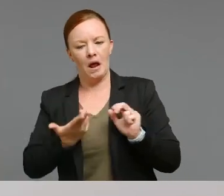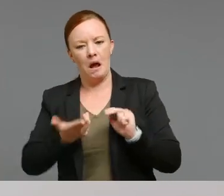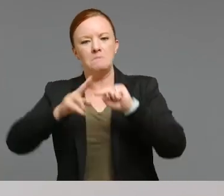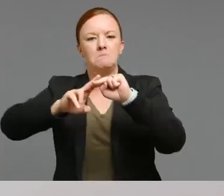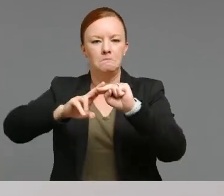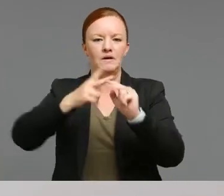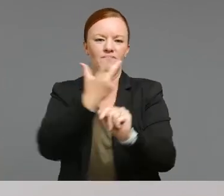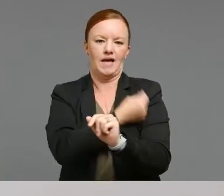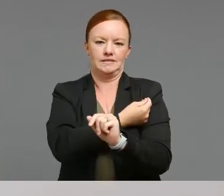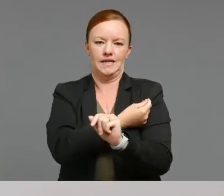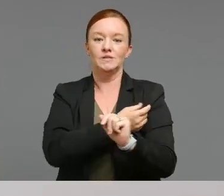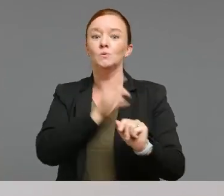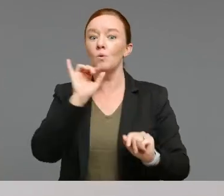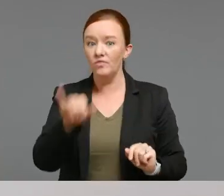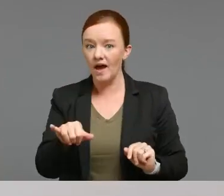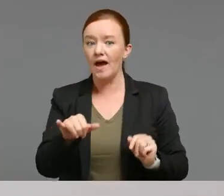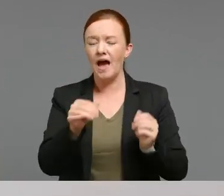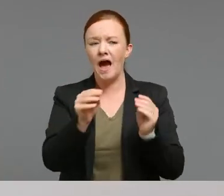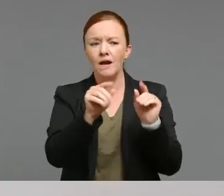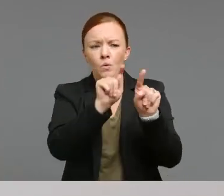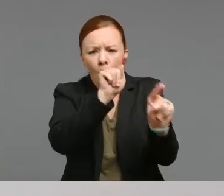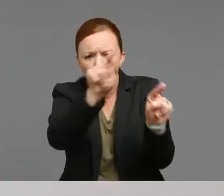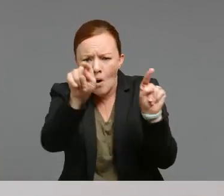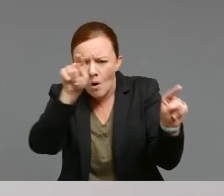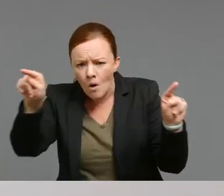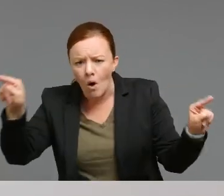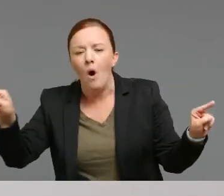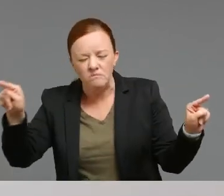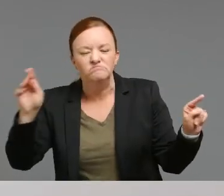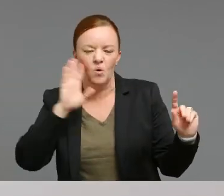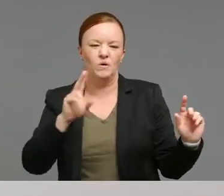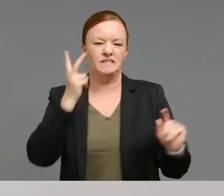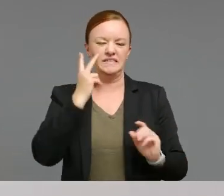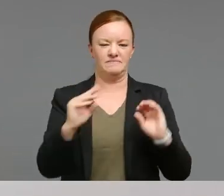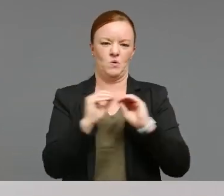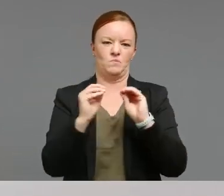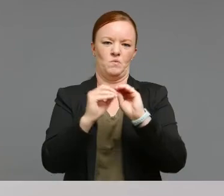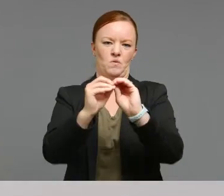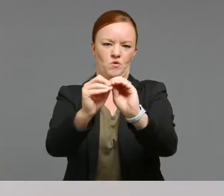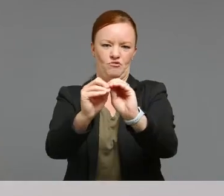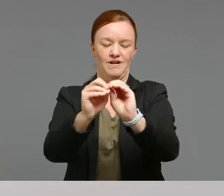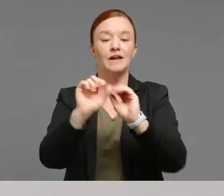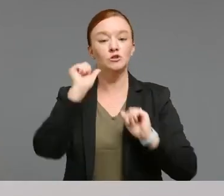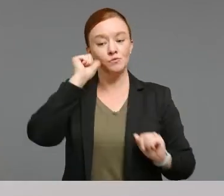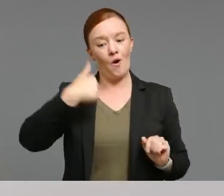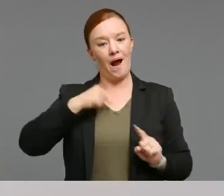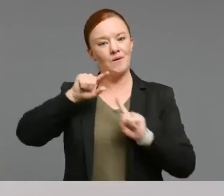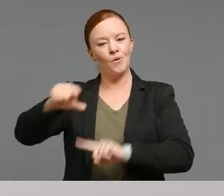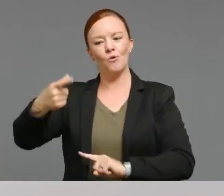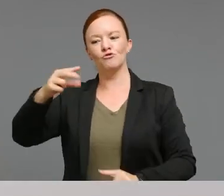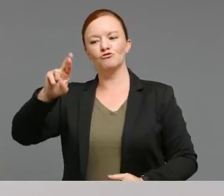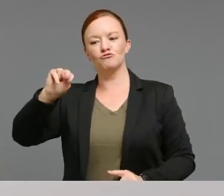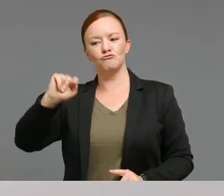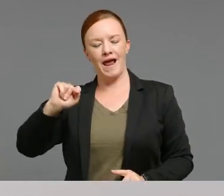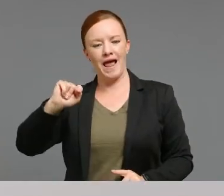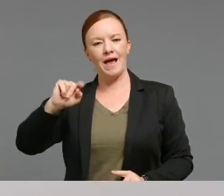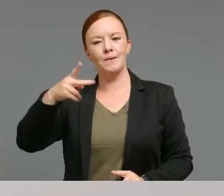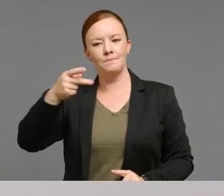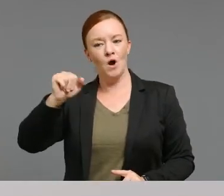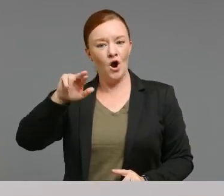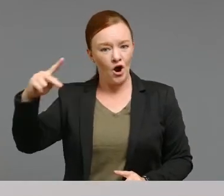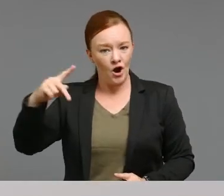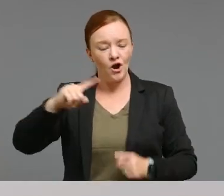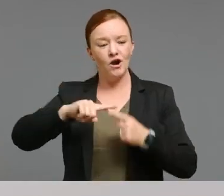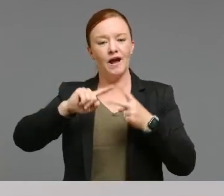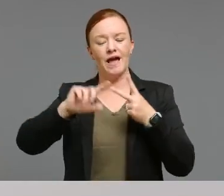us start to do more of that. Like tomorrow, I'll be out at that event at Grant Park and then at South Mountain helping to vaccinate